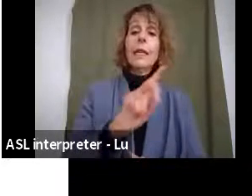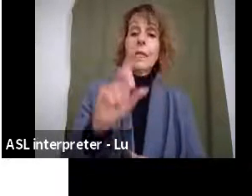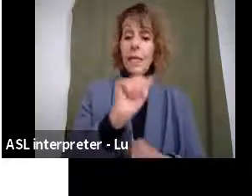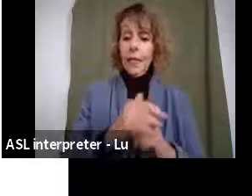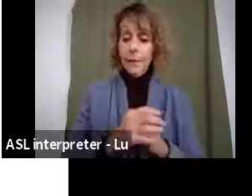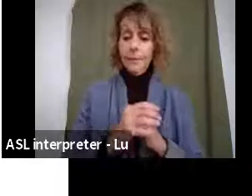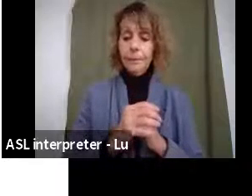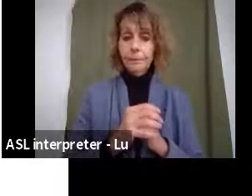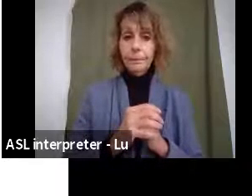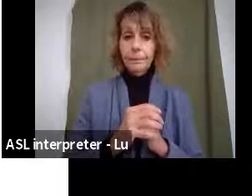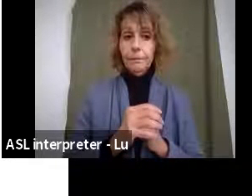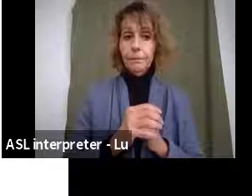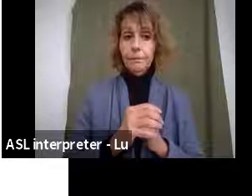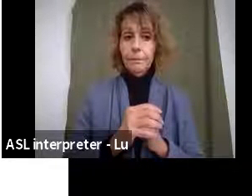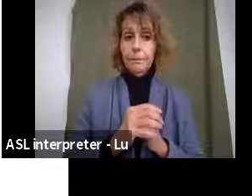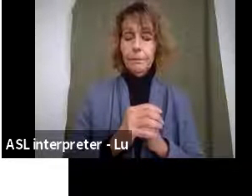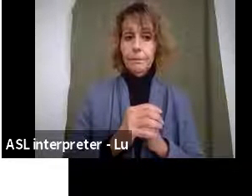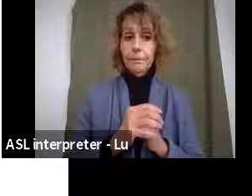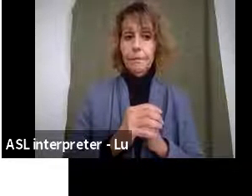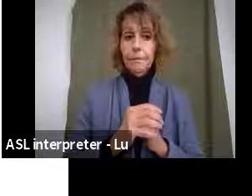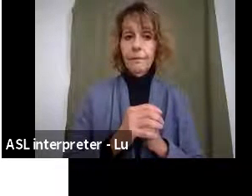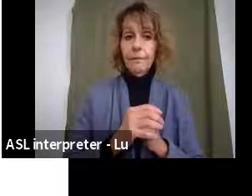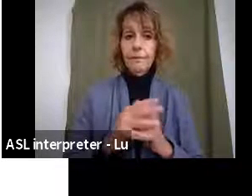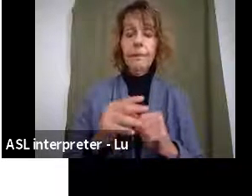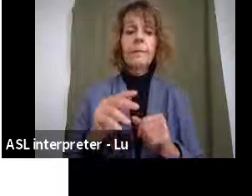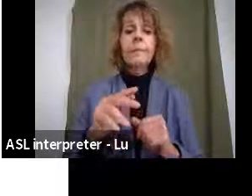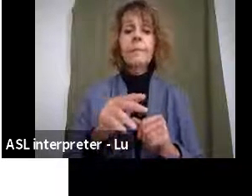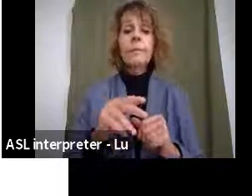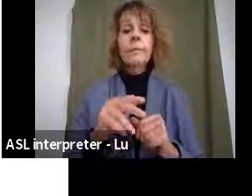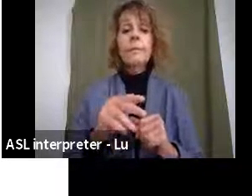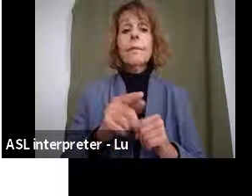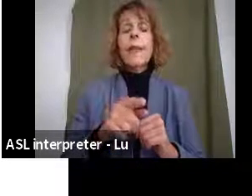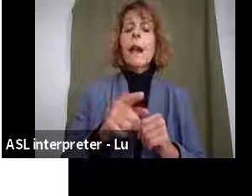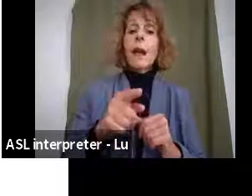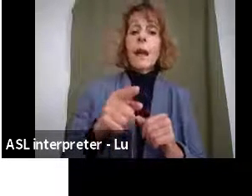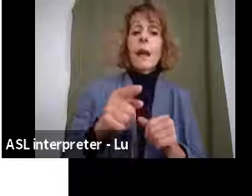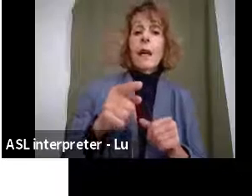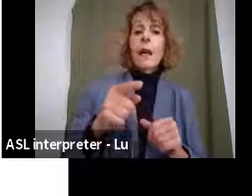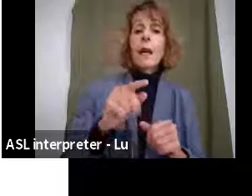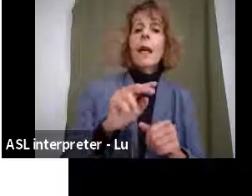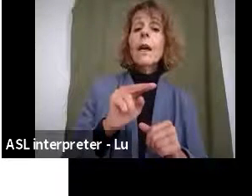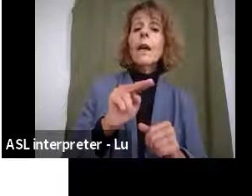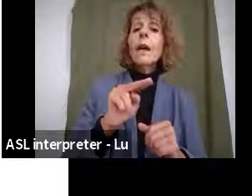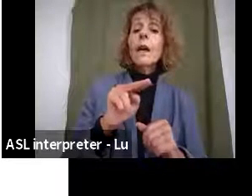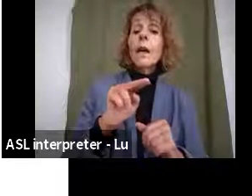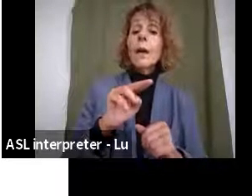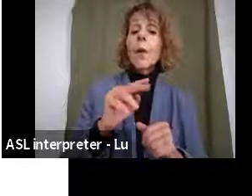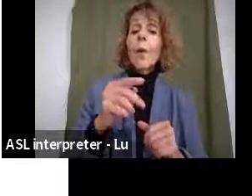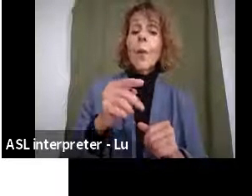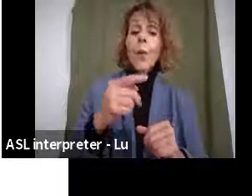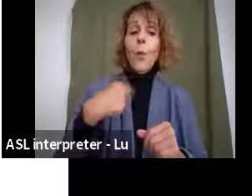how many people in New England had a disability as defined under the